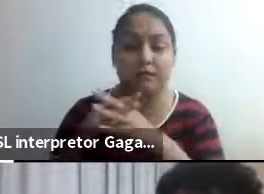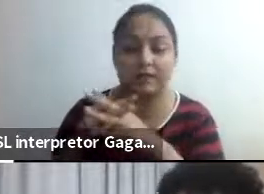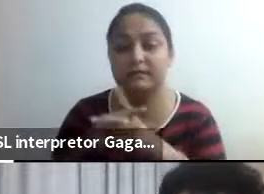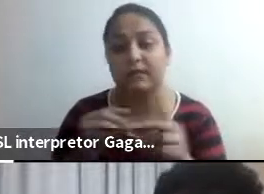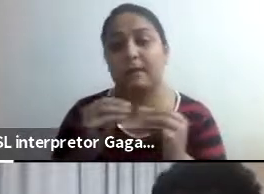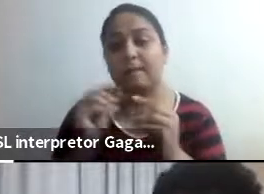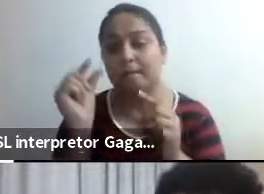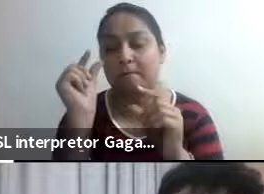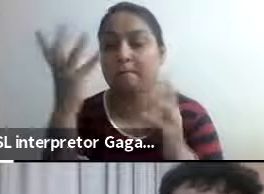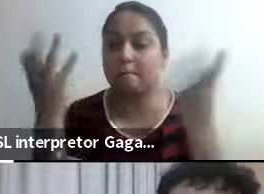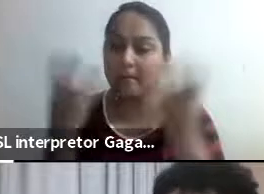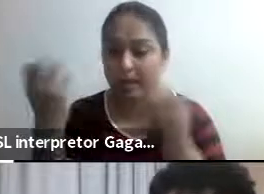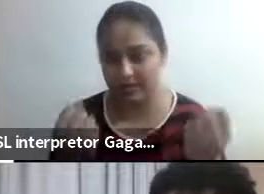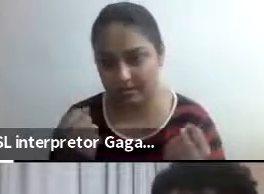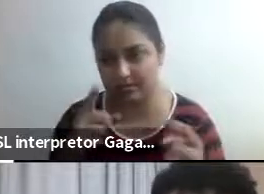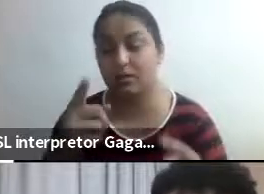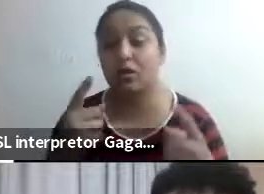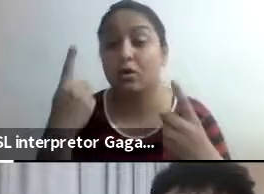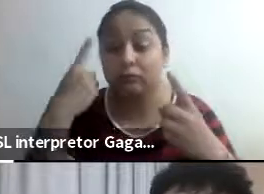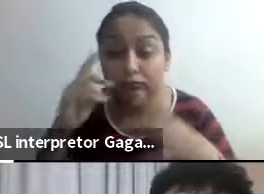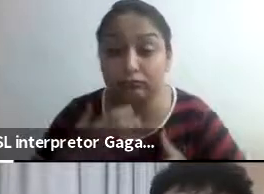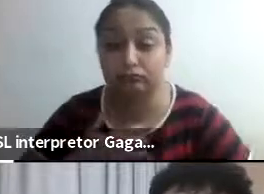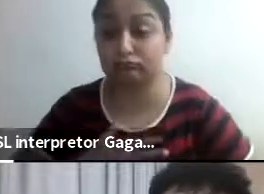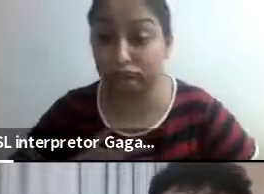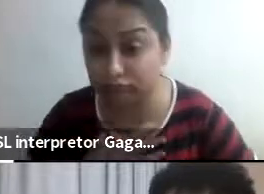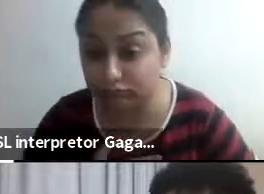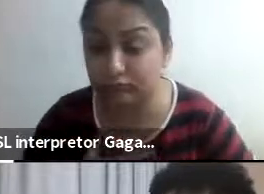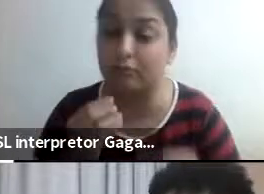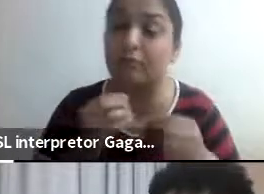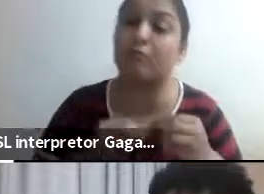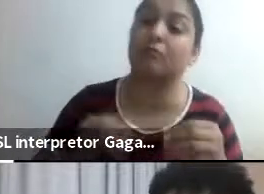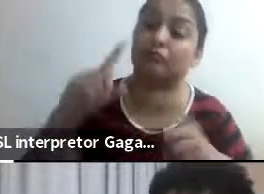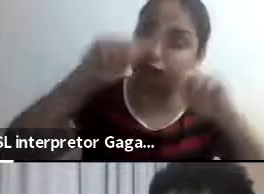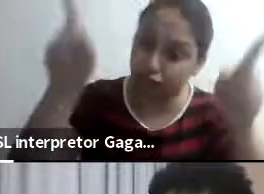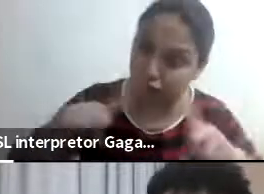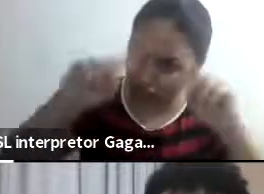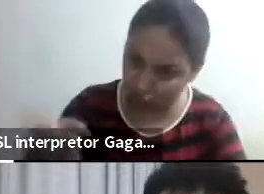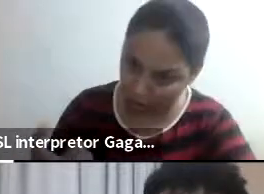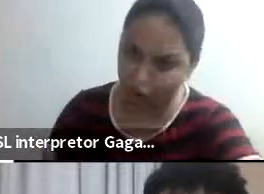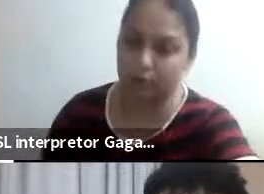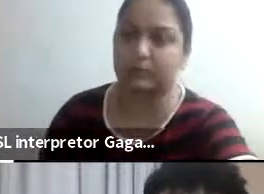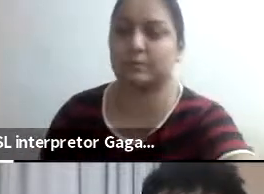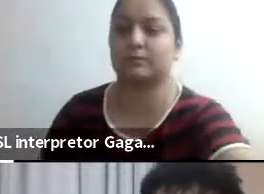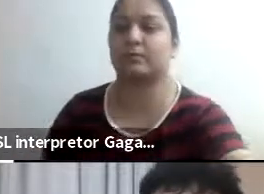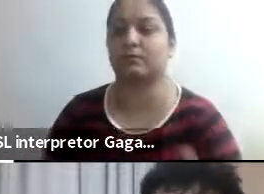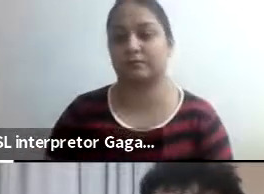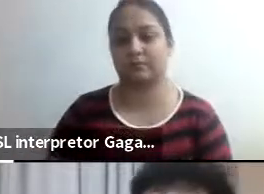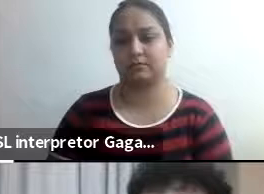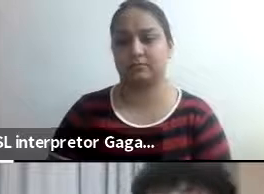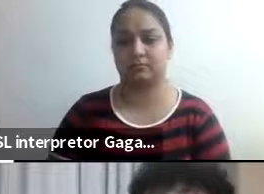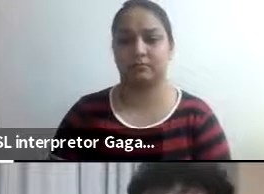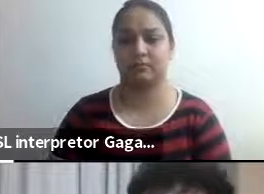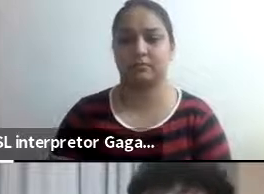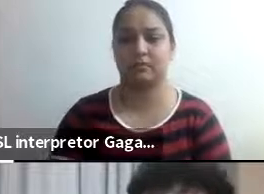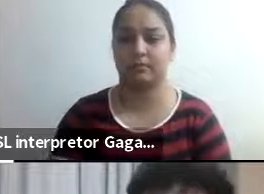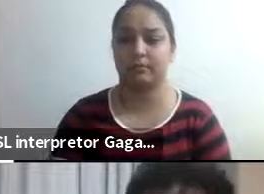fact, there were curio shops. Curio shops basically they